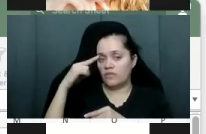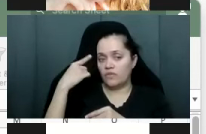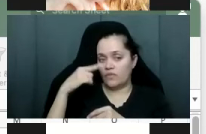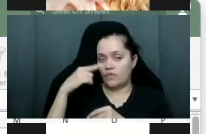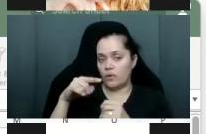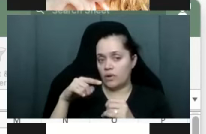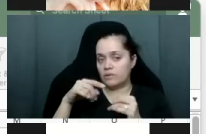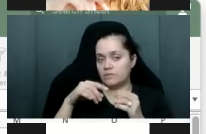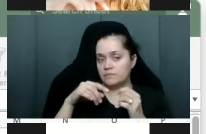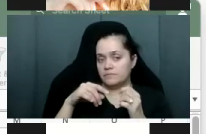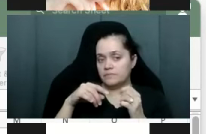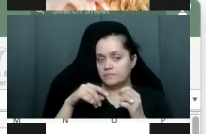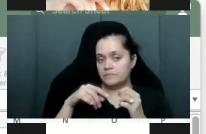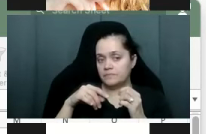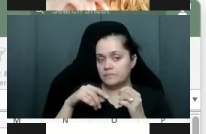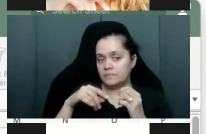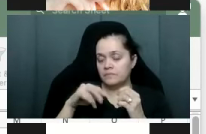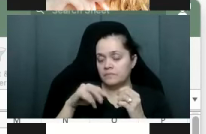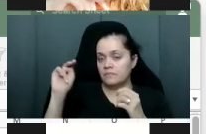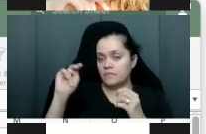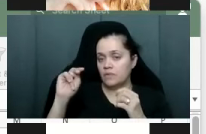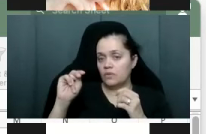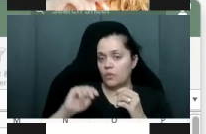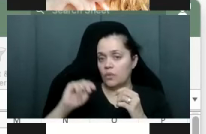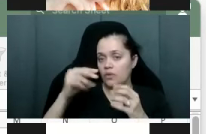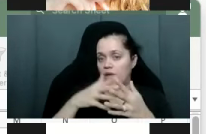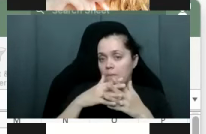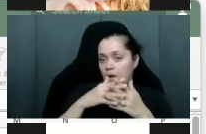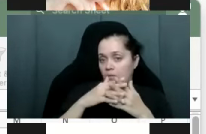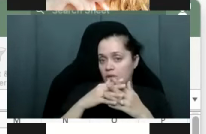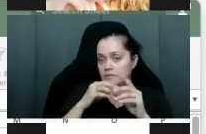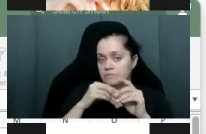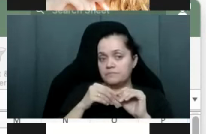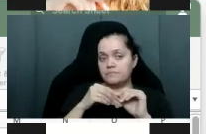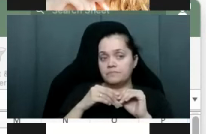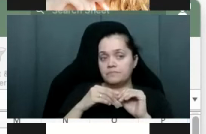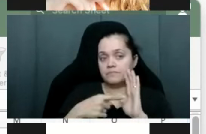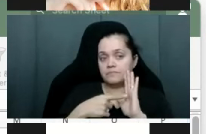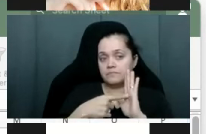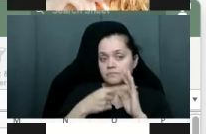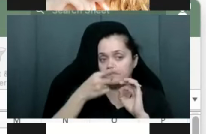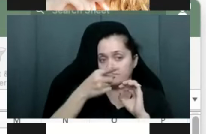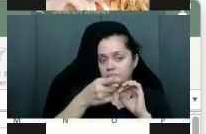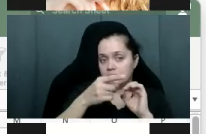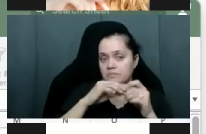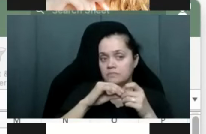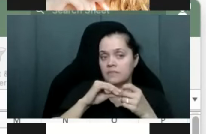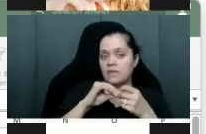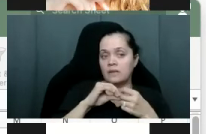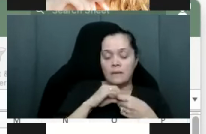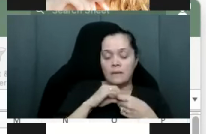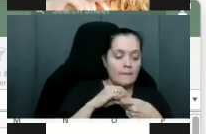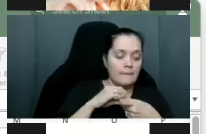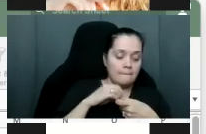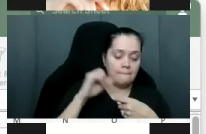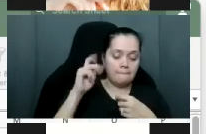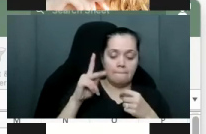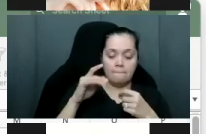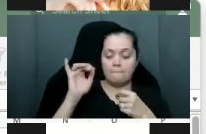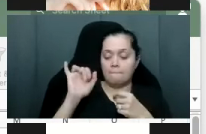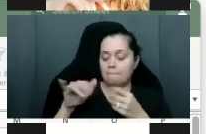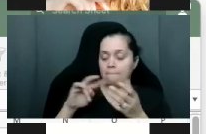for North America. I showed you this sign-up sheet. Okay, so